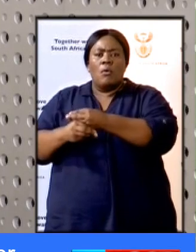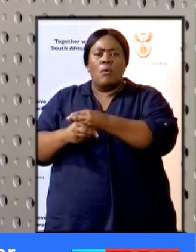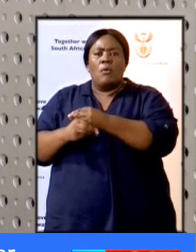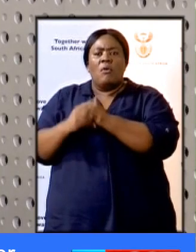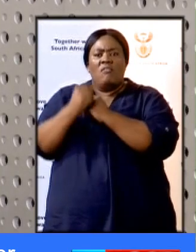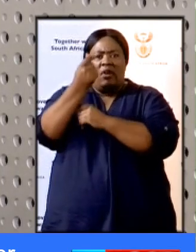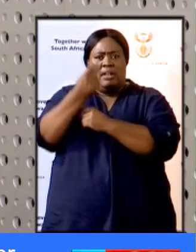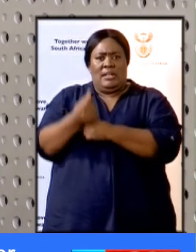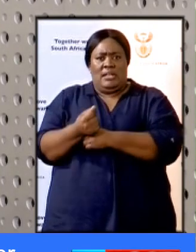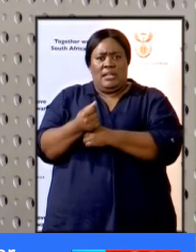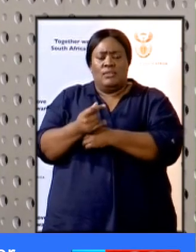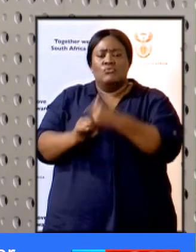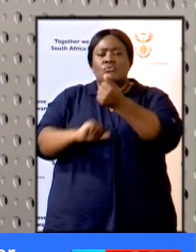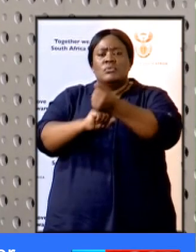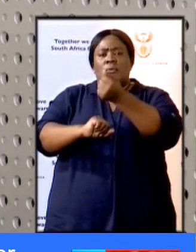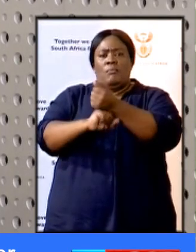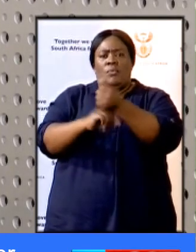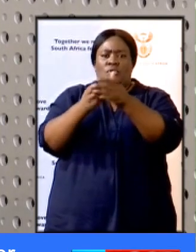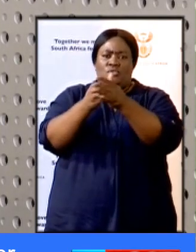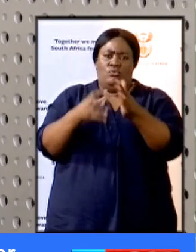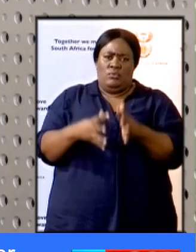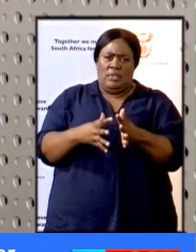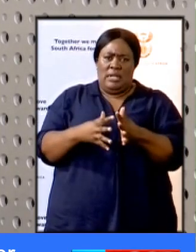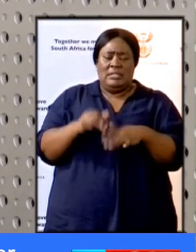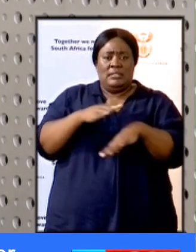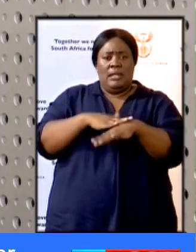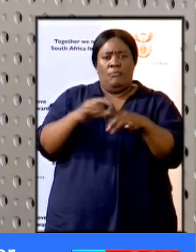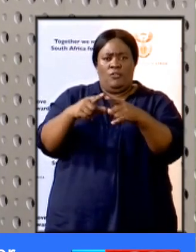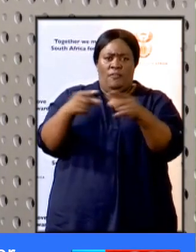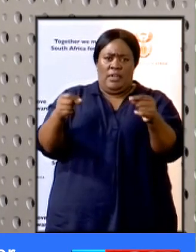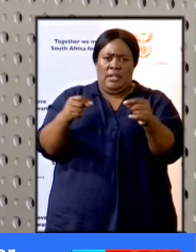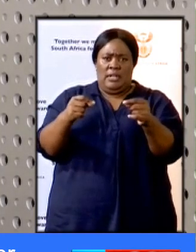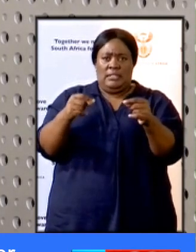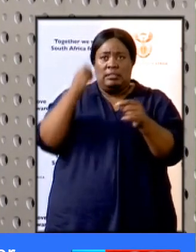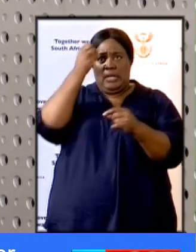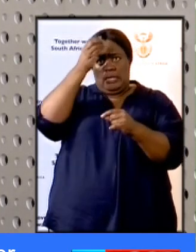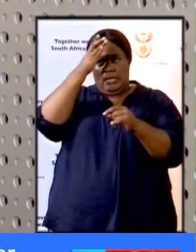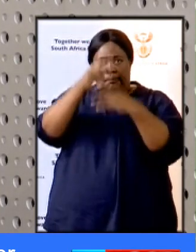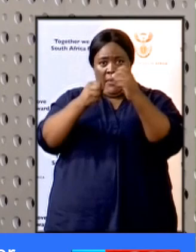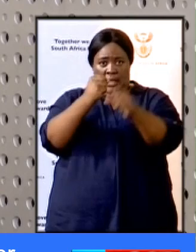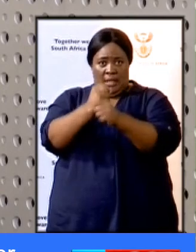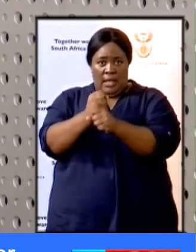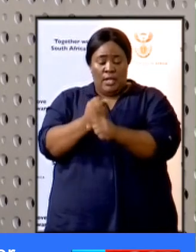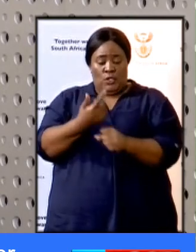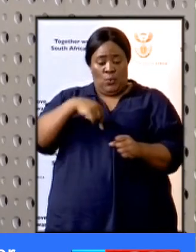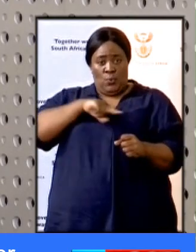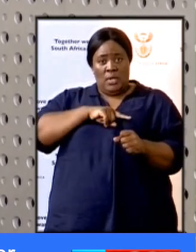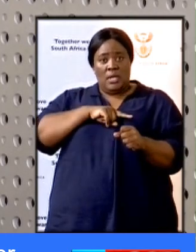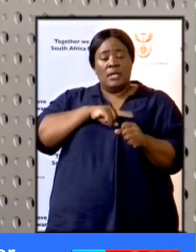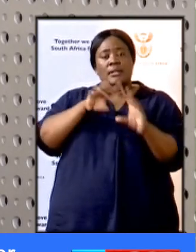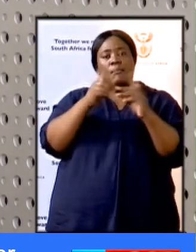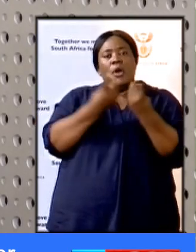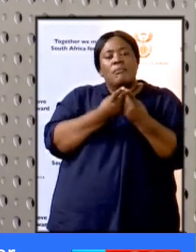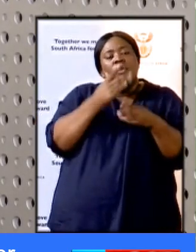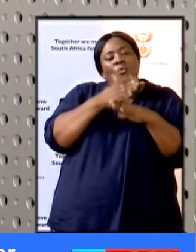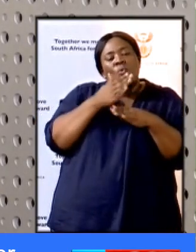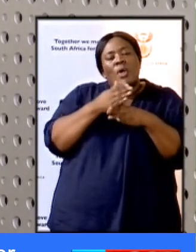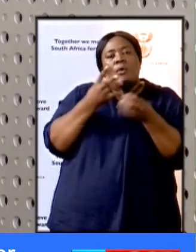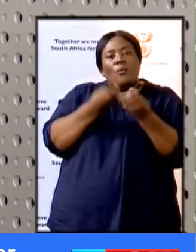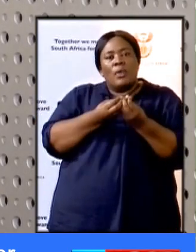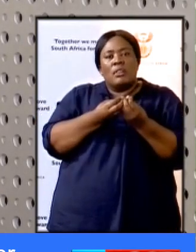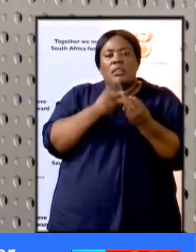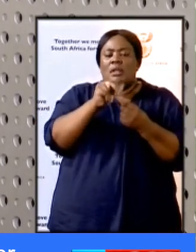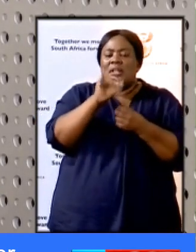they complete the academic year. As a department, we are therefore working with NSFAS in